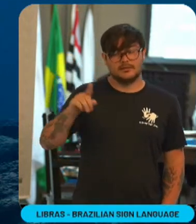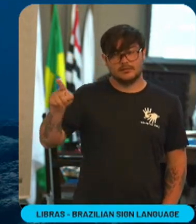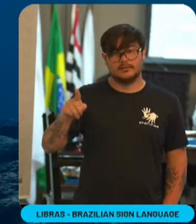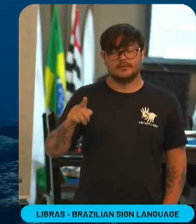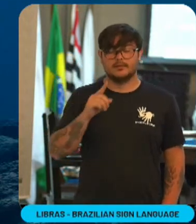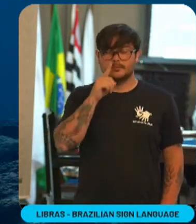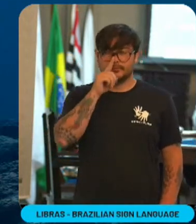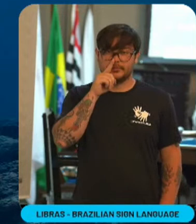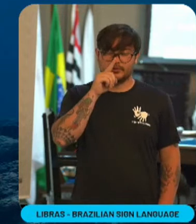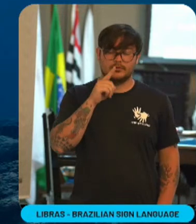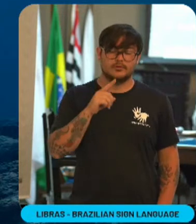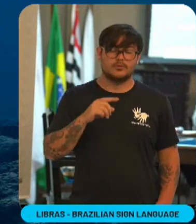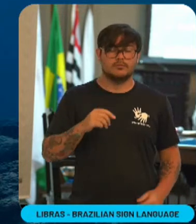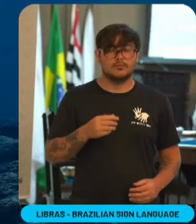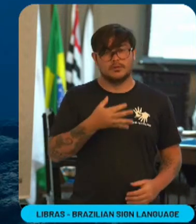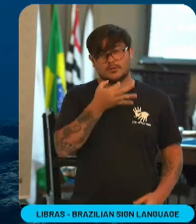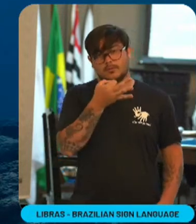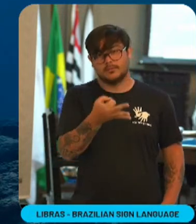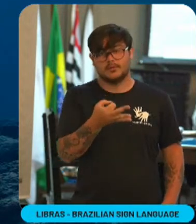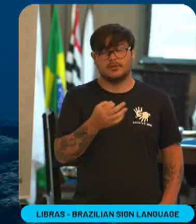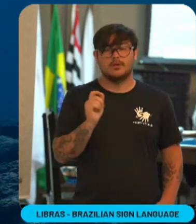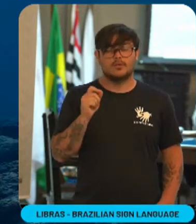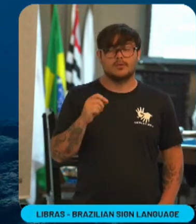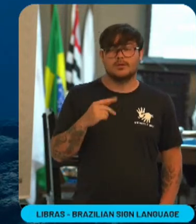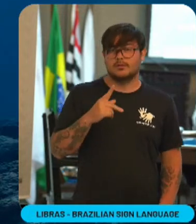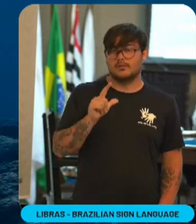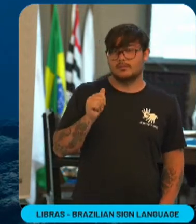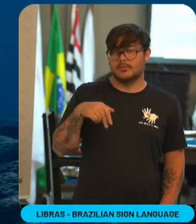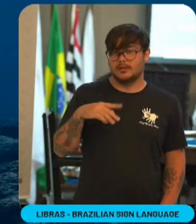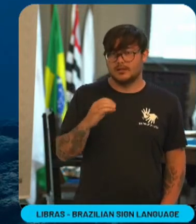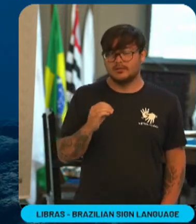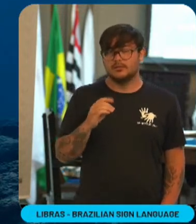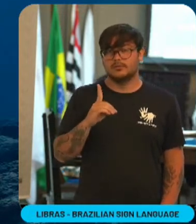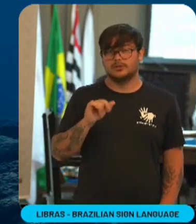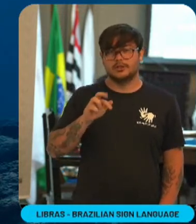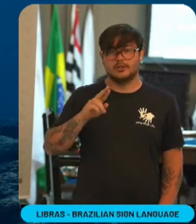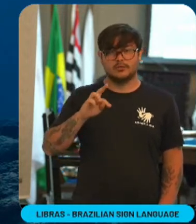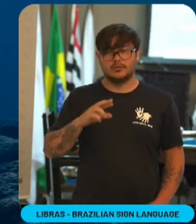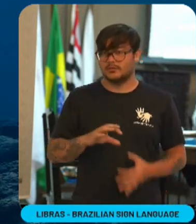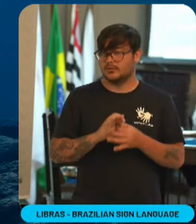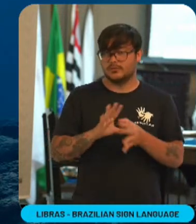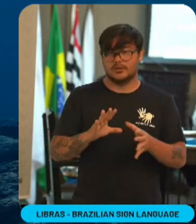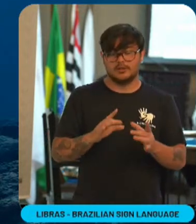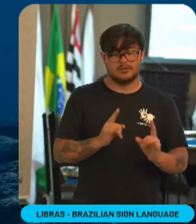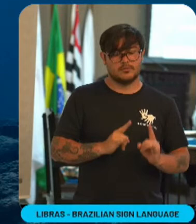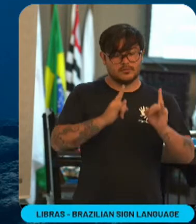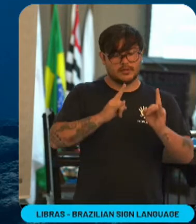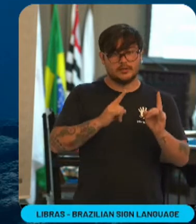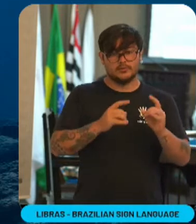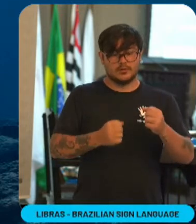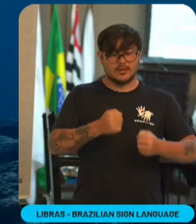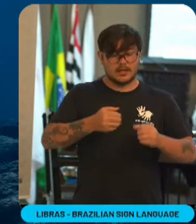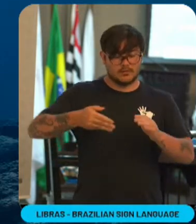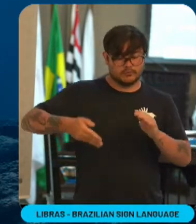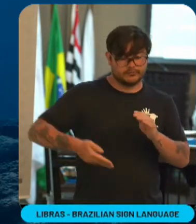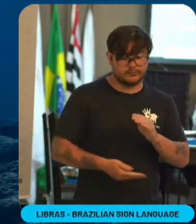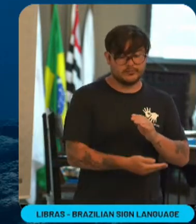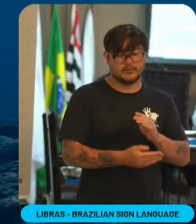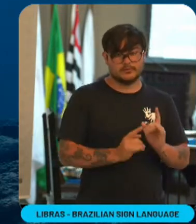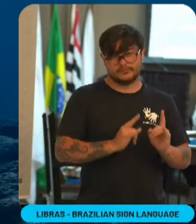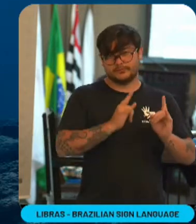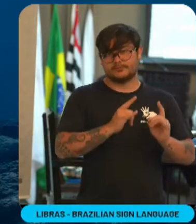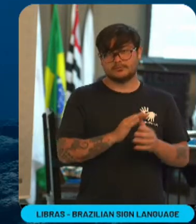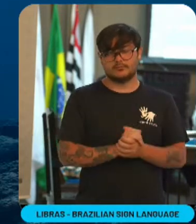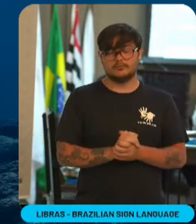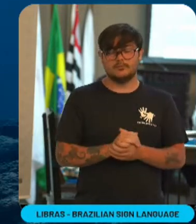of the island that we call Ponta da Praia. So we have to consider in our